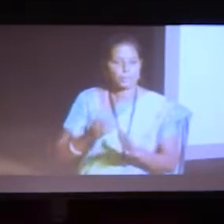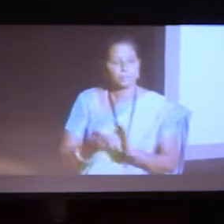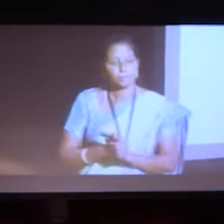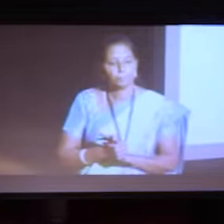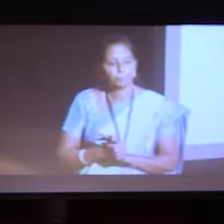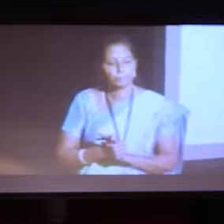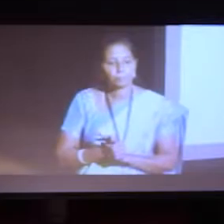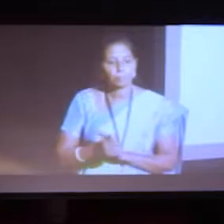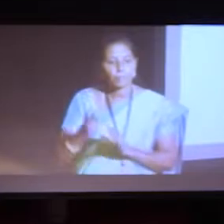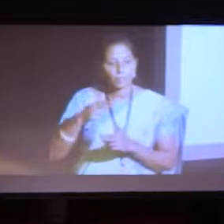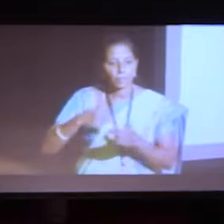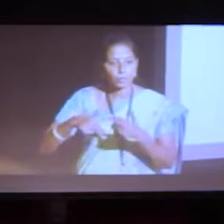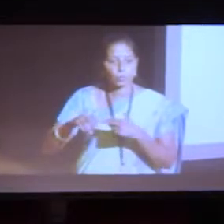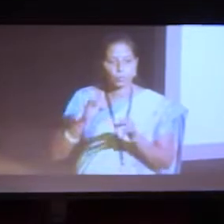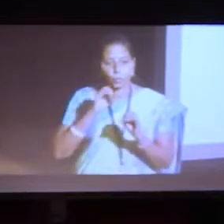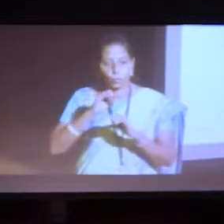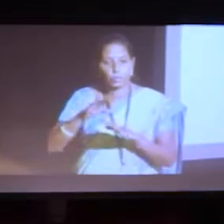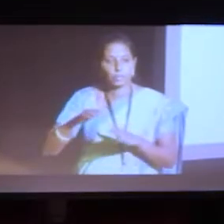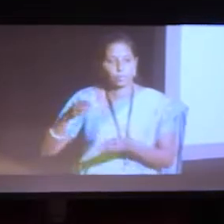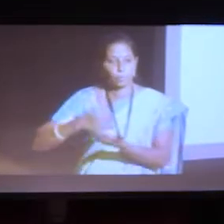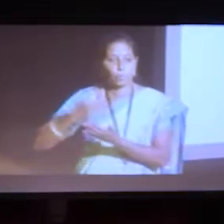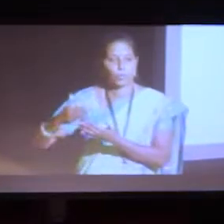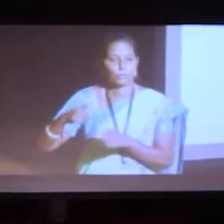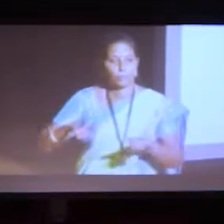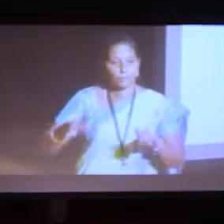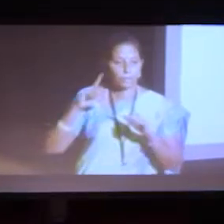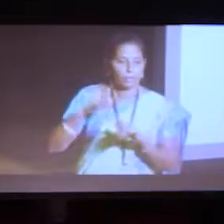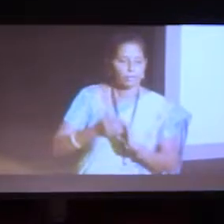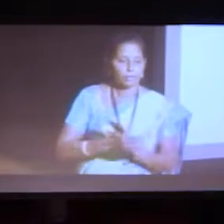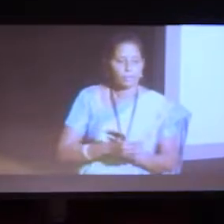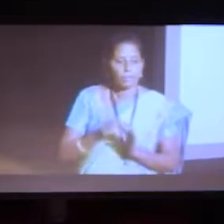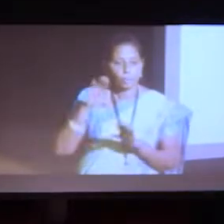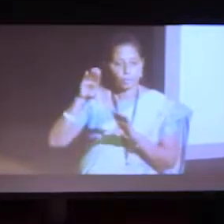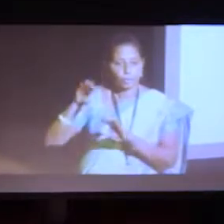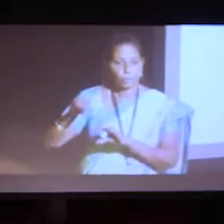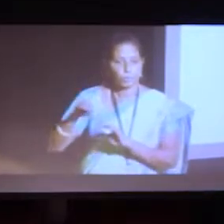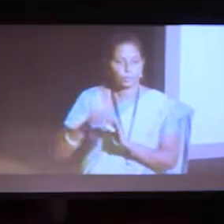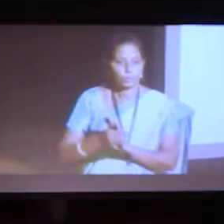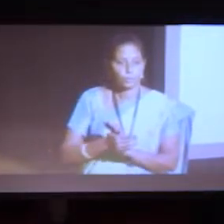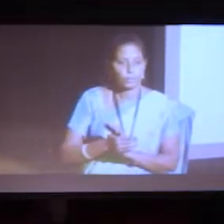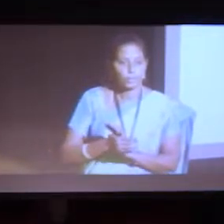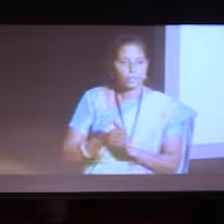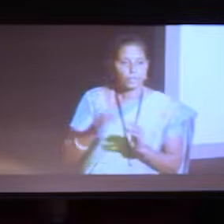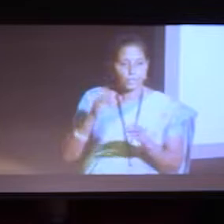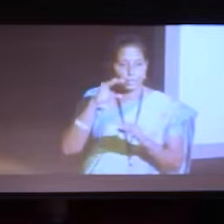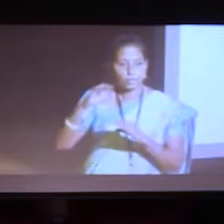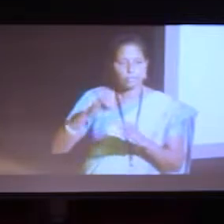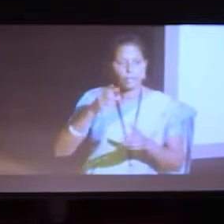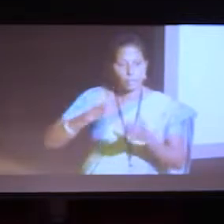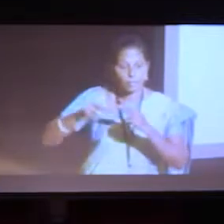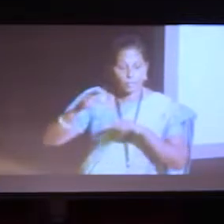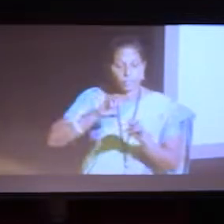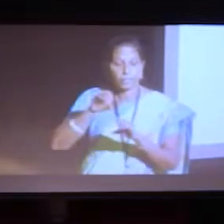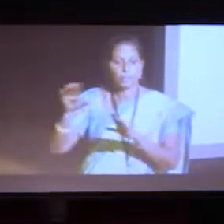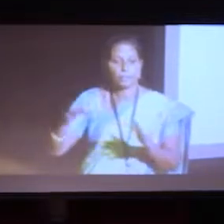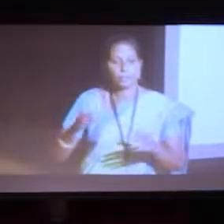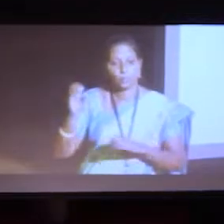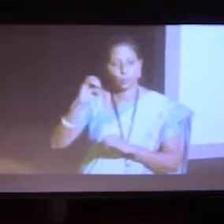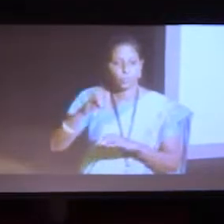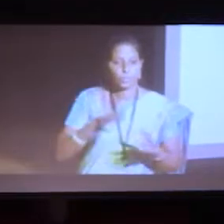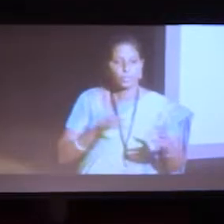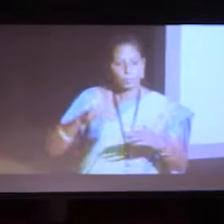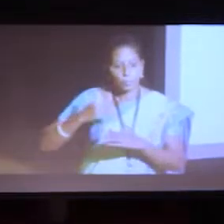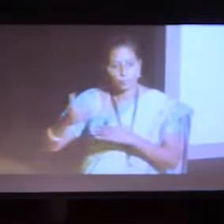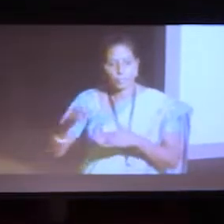disability, is so core to the fabric of what we do here at Microsoft. And as the Chief Accessibility Officer, I have the privilege